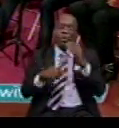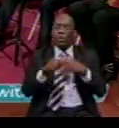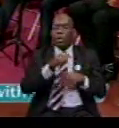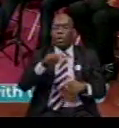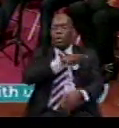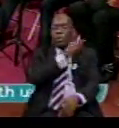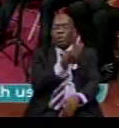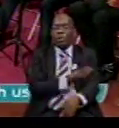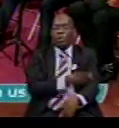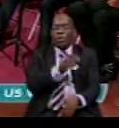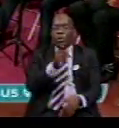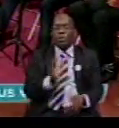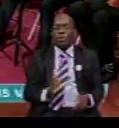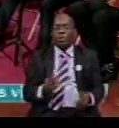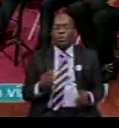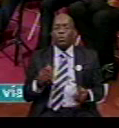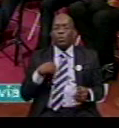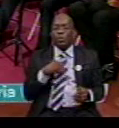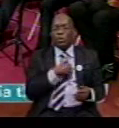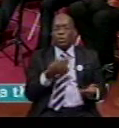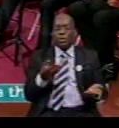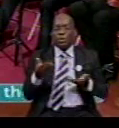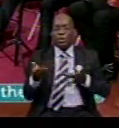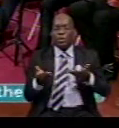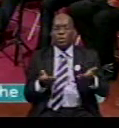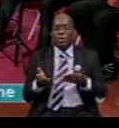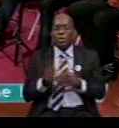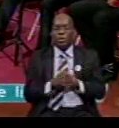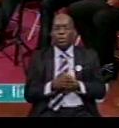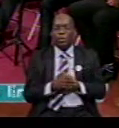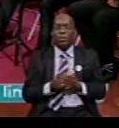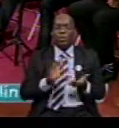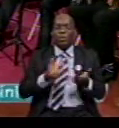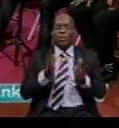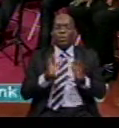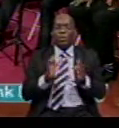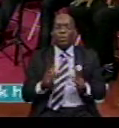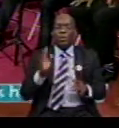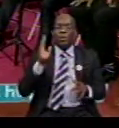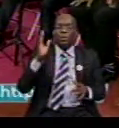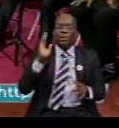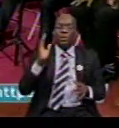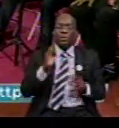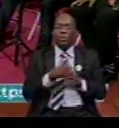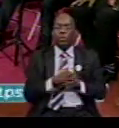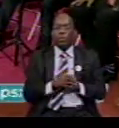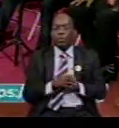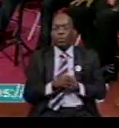testimony online.